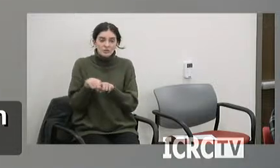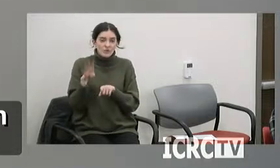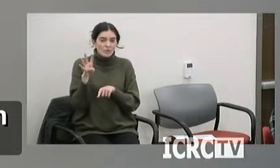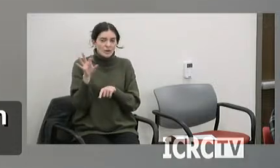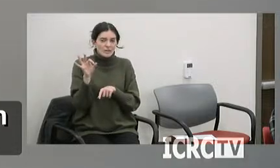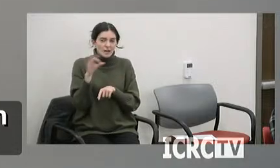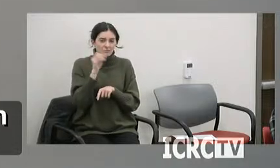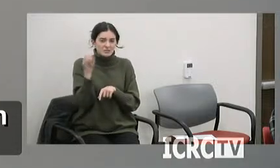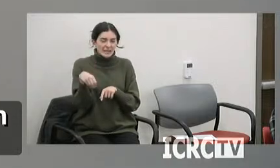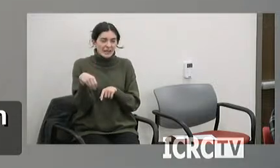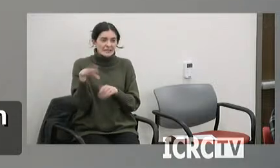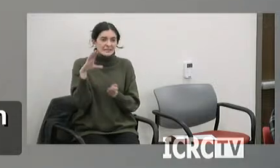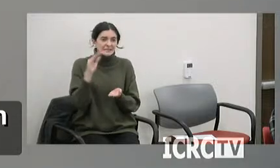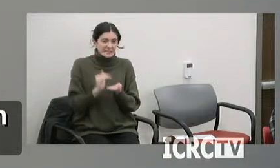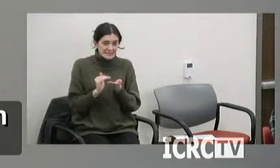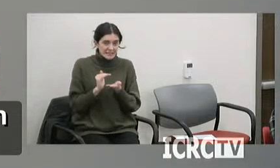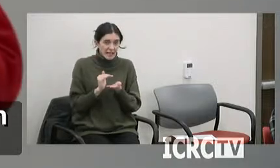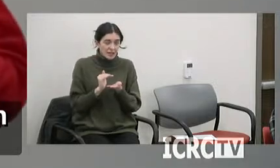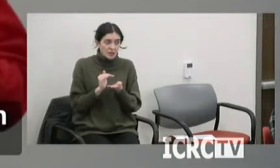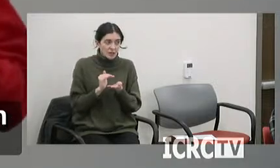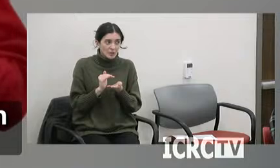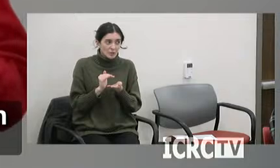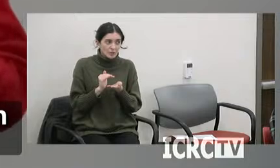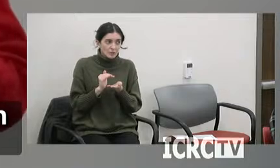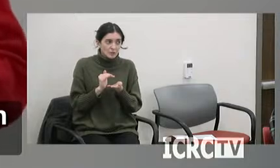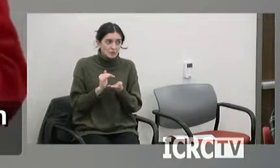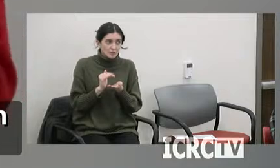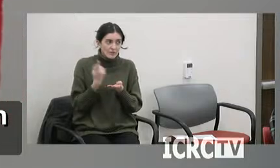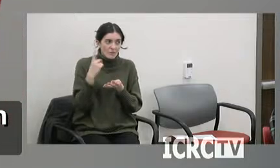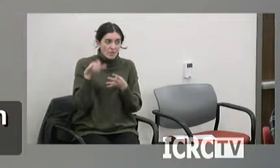believe, on Brain Pop because we haven't had it.